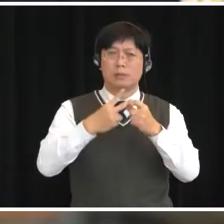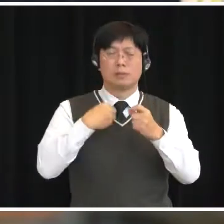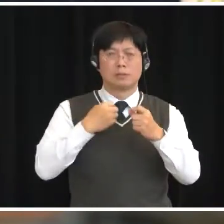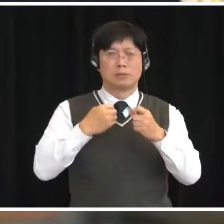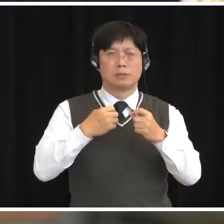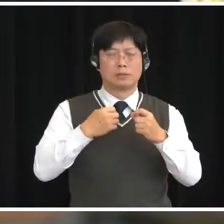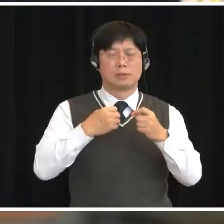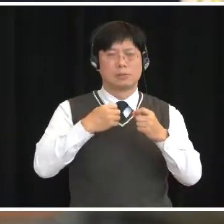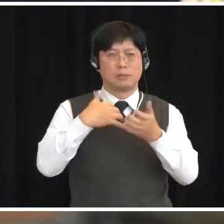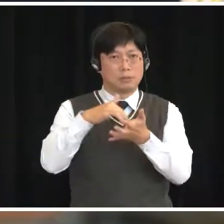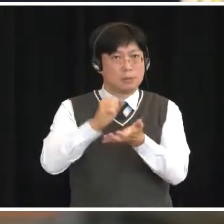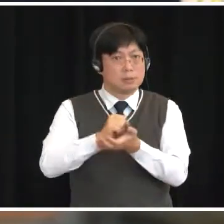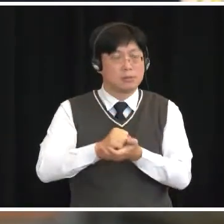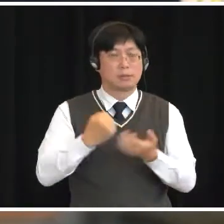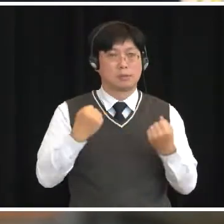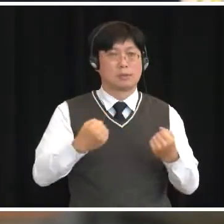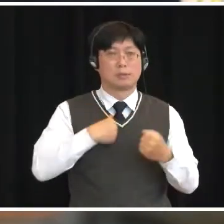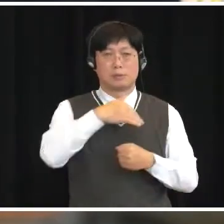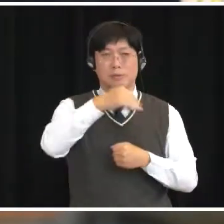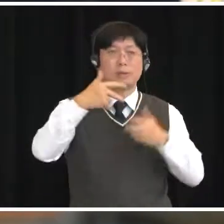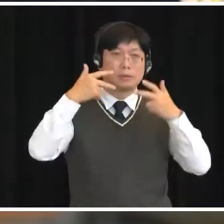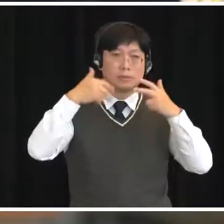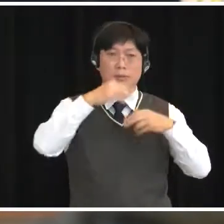data in 2013,